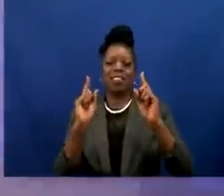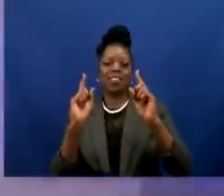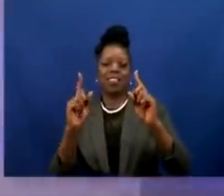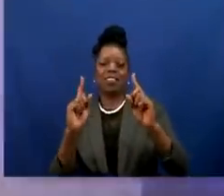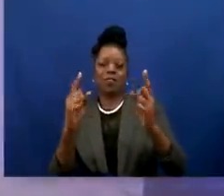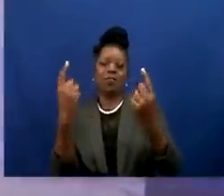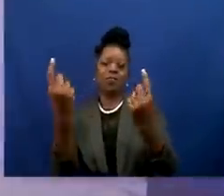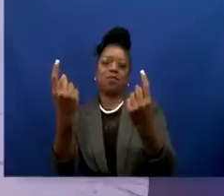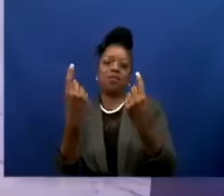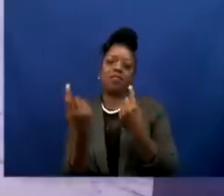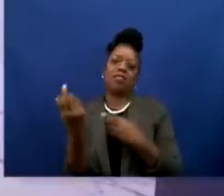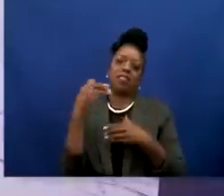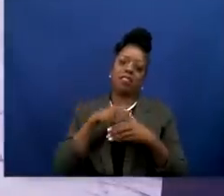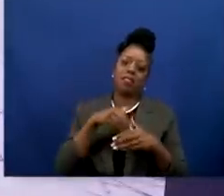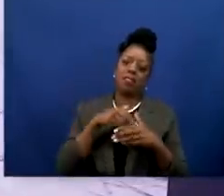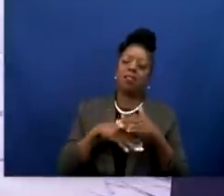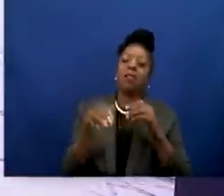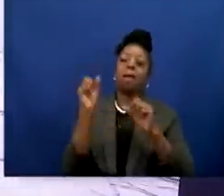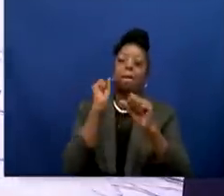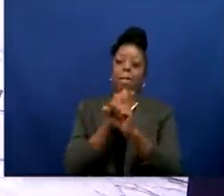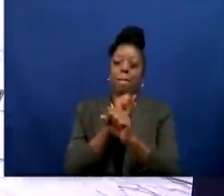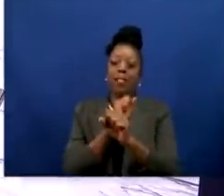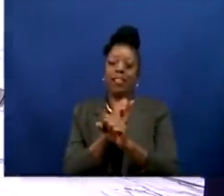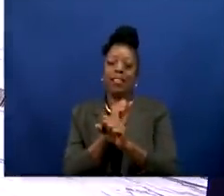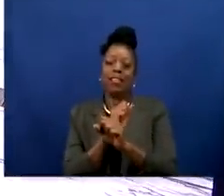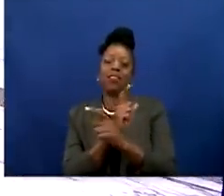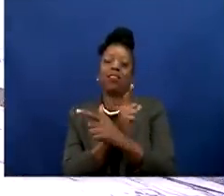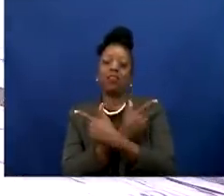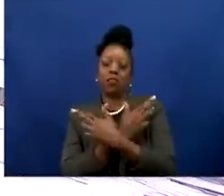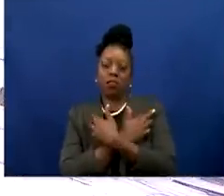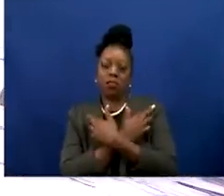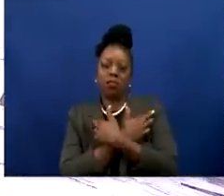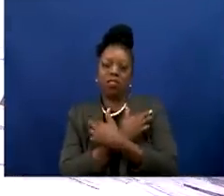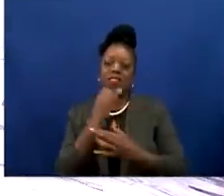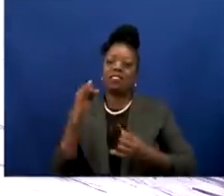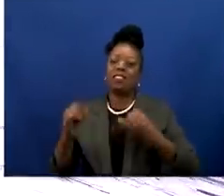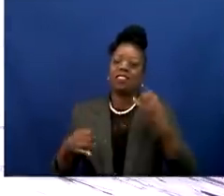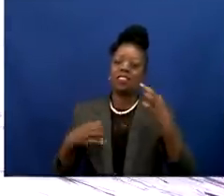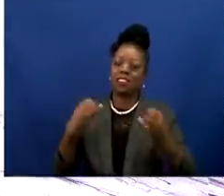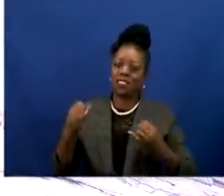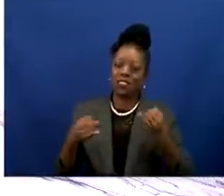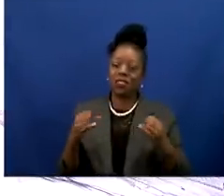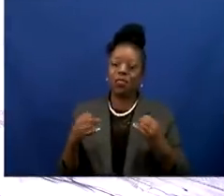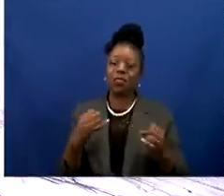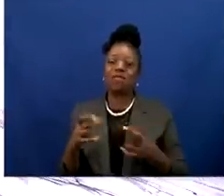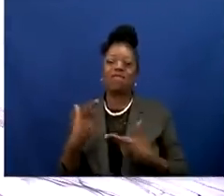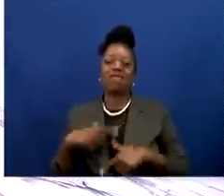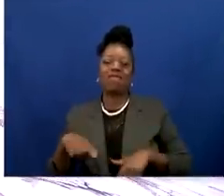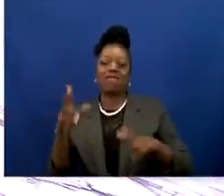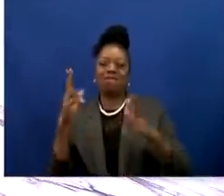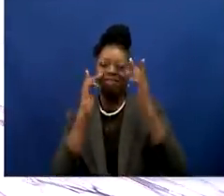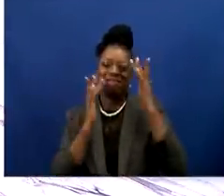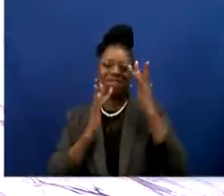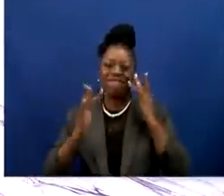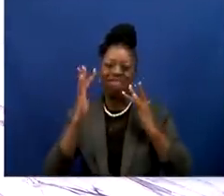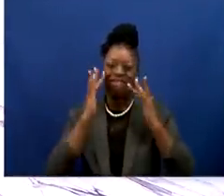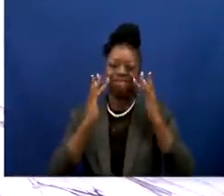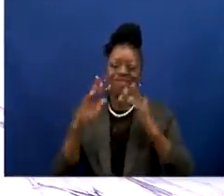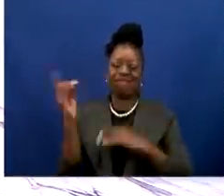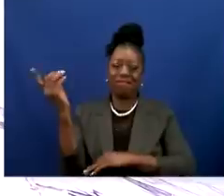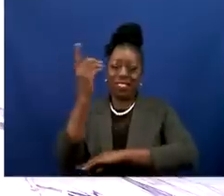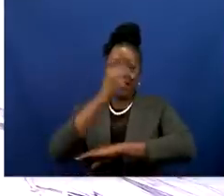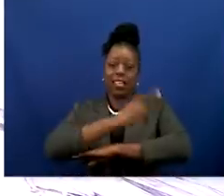coming in your labor and in your leisure, in your joy and in your sorrow, in your laughter and likewise in your tears, until that